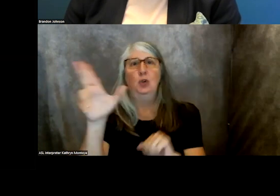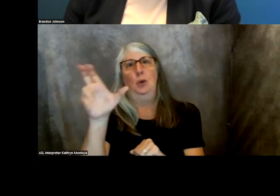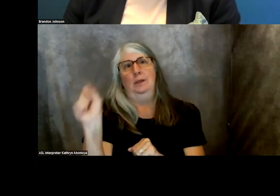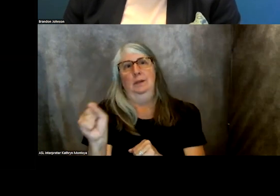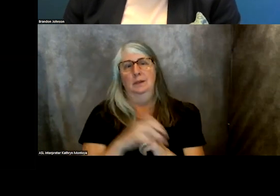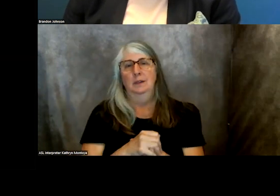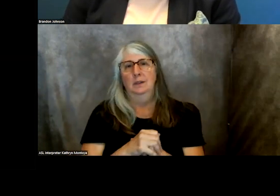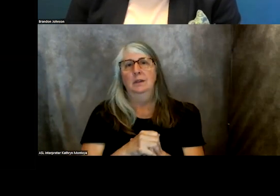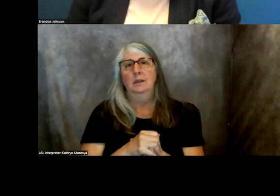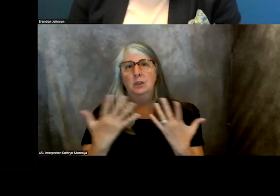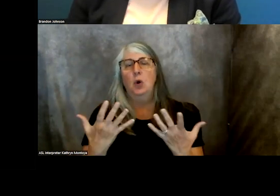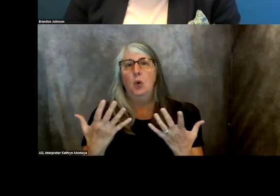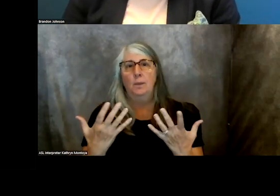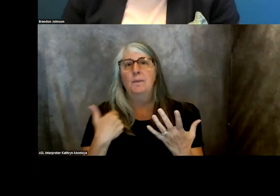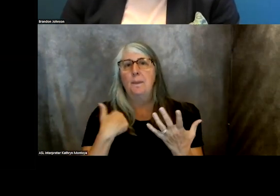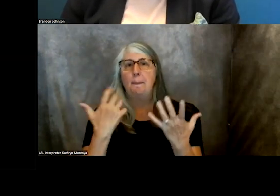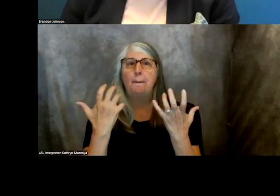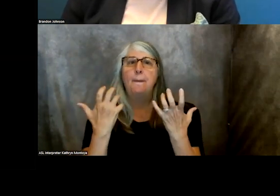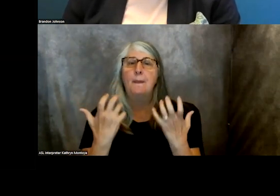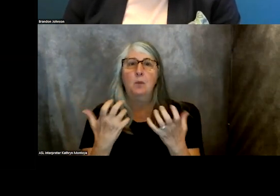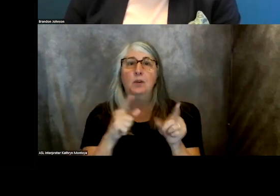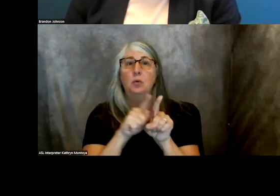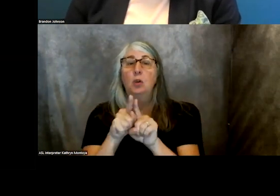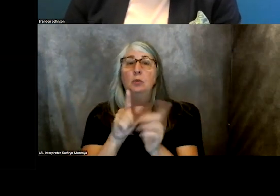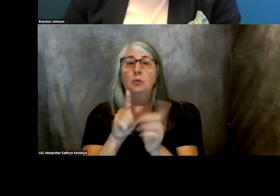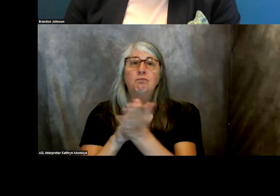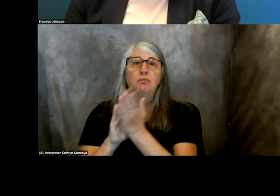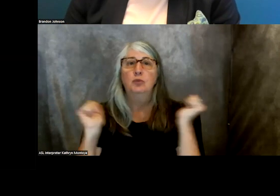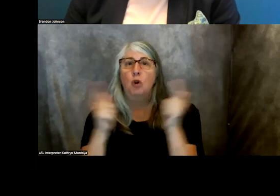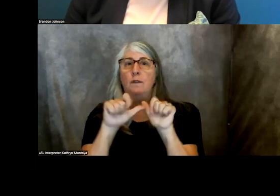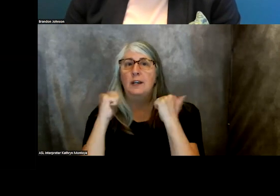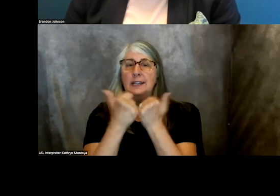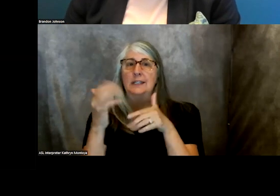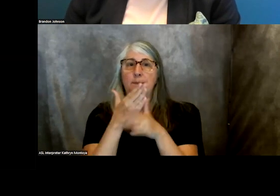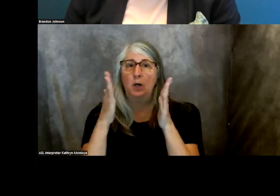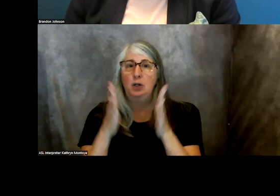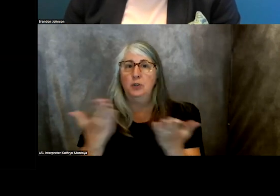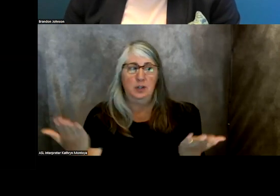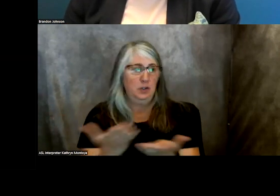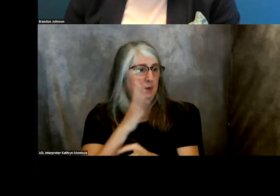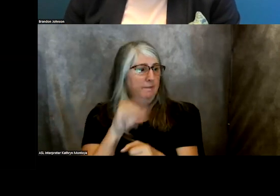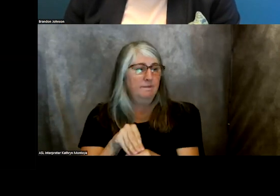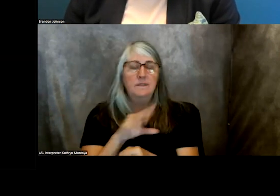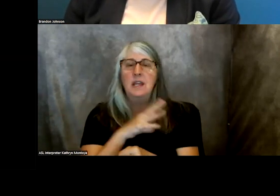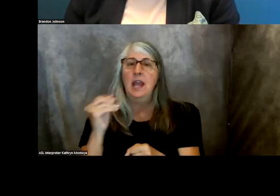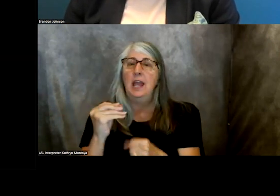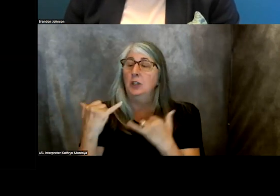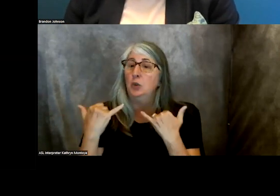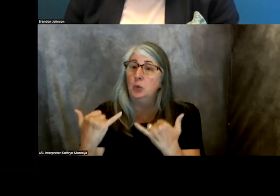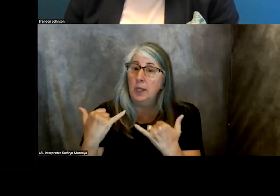So I definitely want to also shout out just all of our agency partners that are around the table